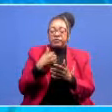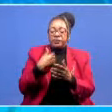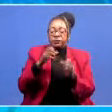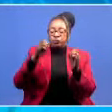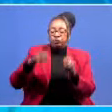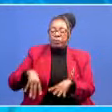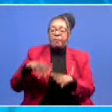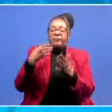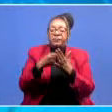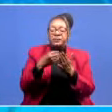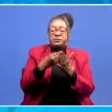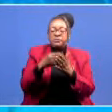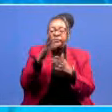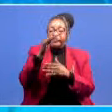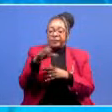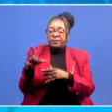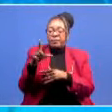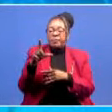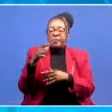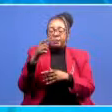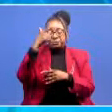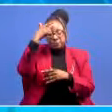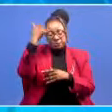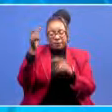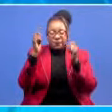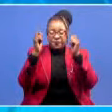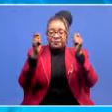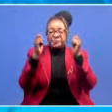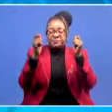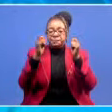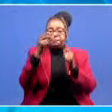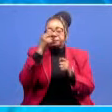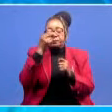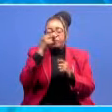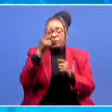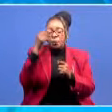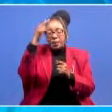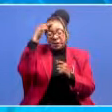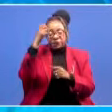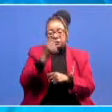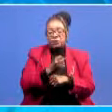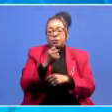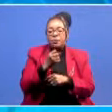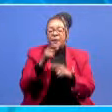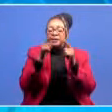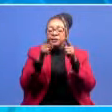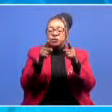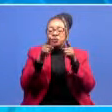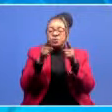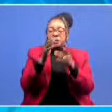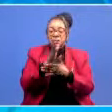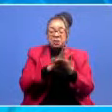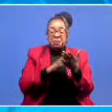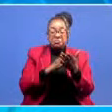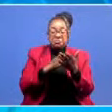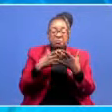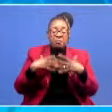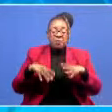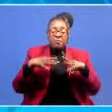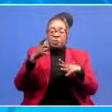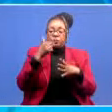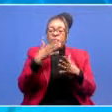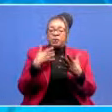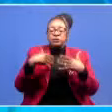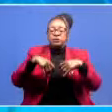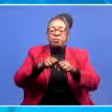controversial finance bill following countrywide protests. Ruto, who was in Kajiado, accused unnamed individuals of trying to ascend to power by